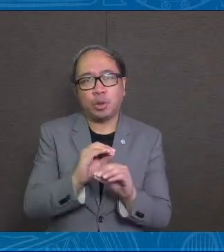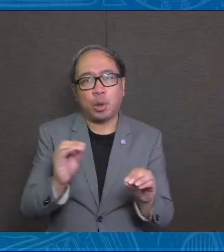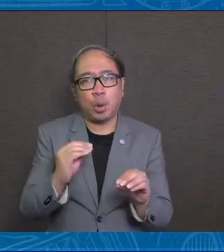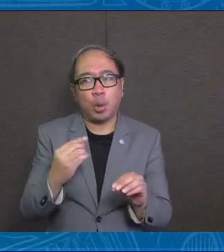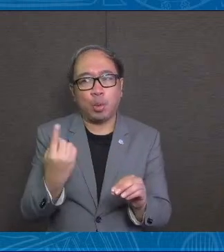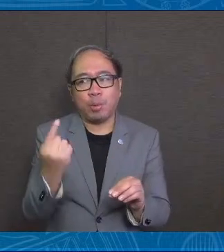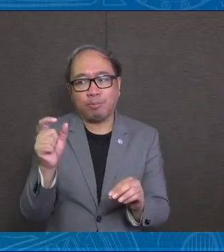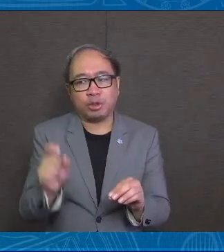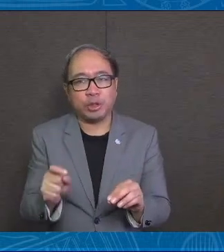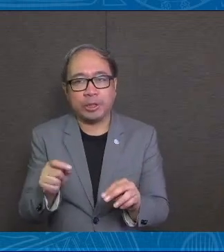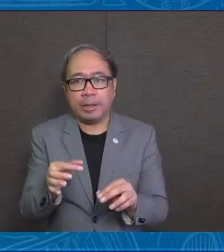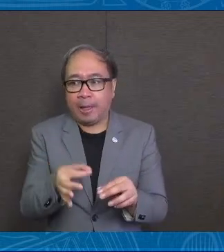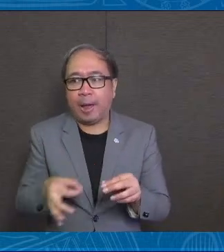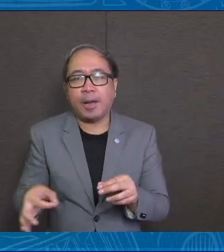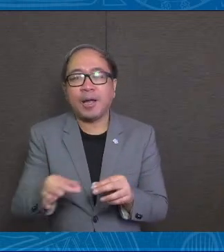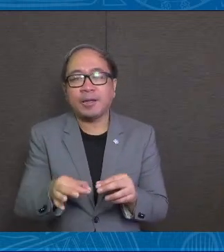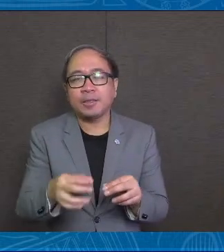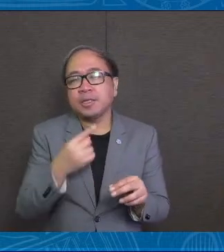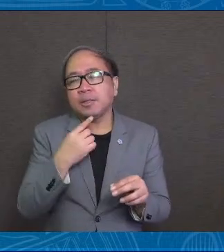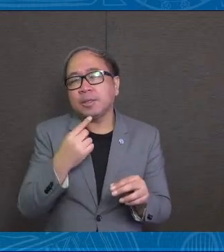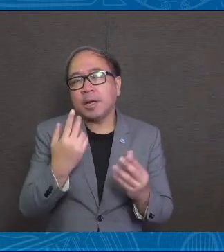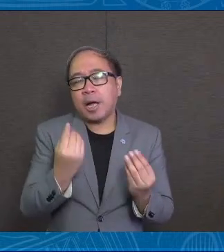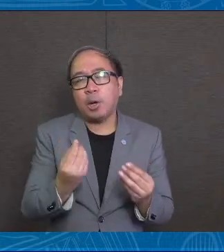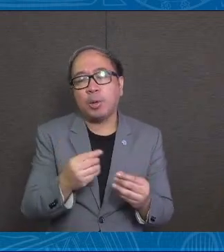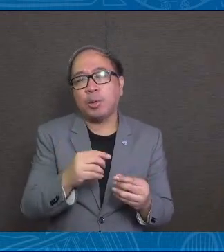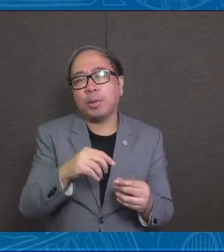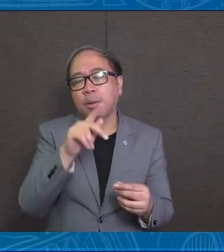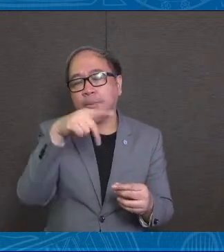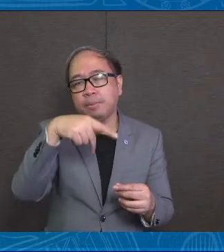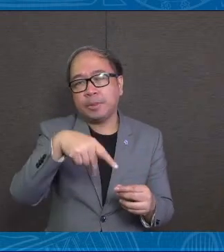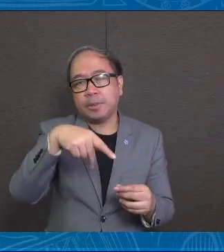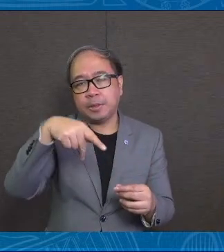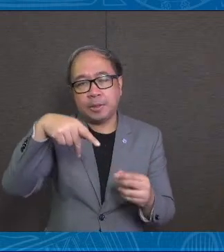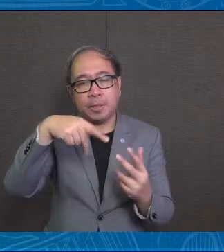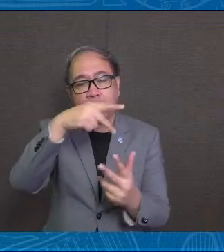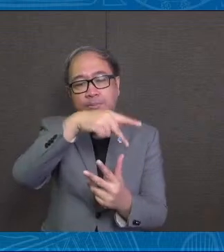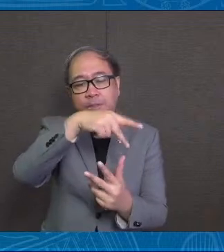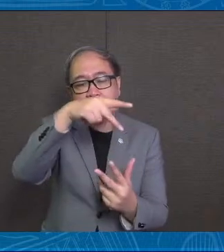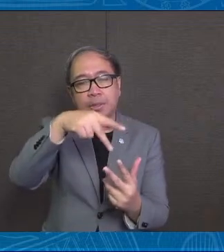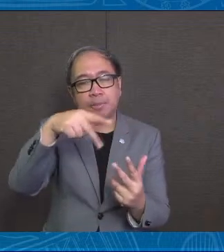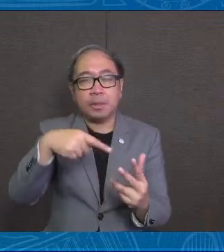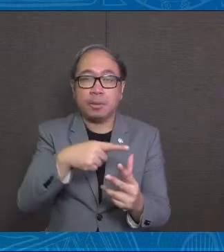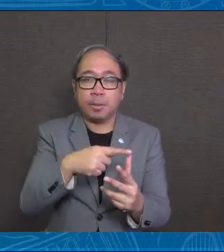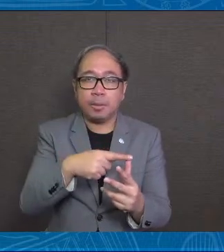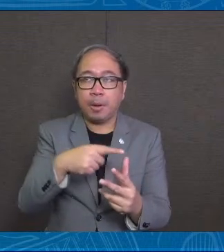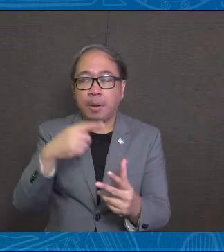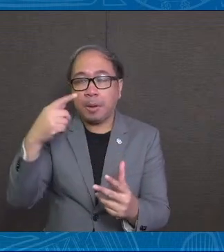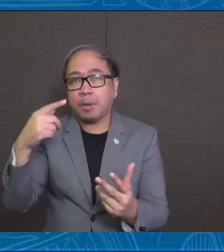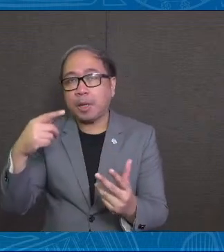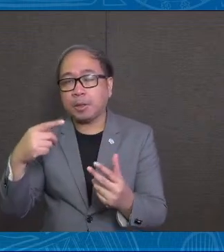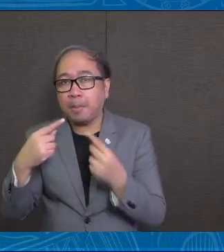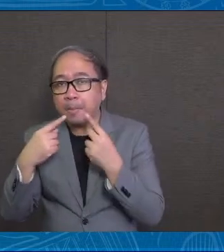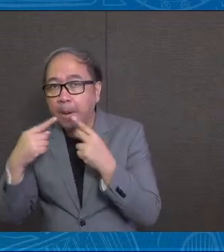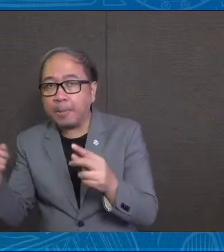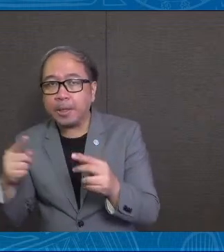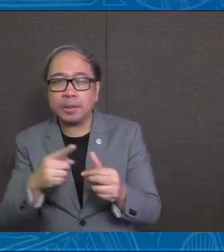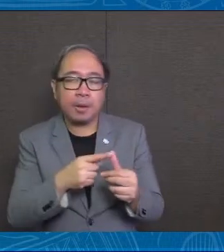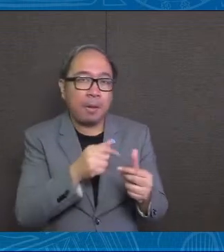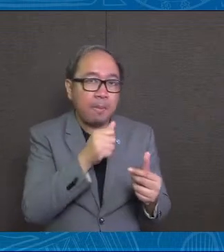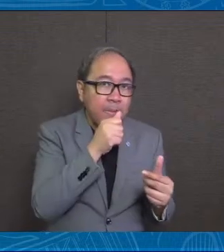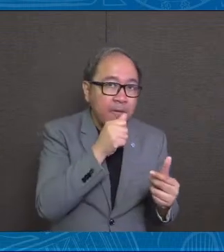P is the way to go. Public, private, partnership. Yes or no? Yes or